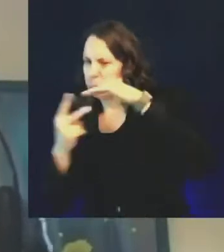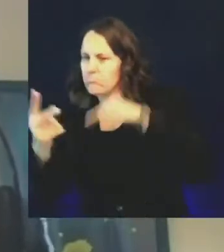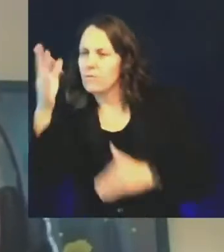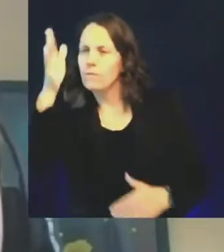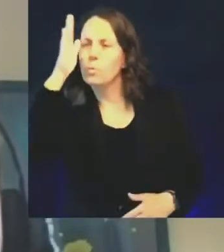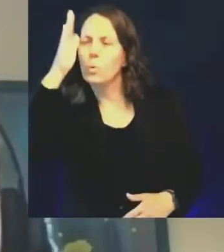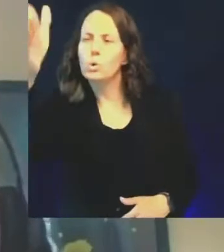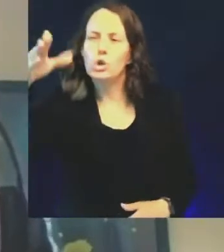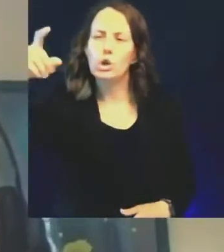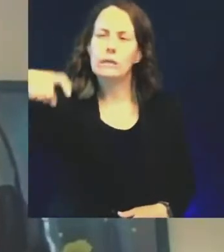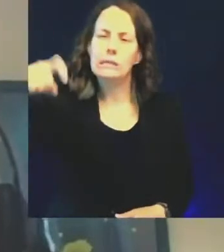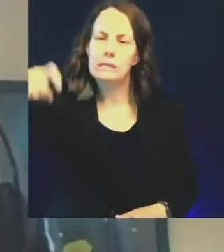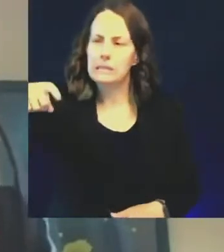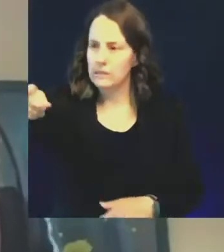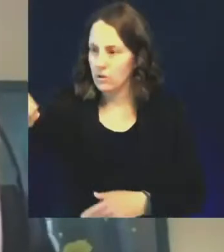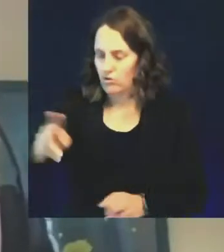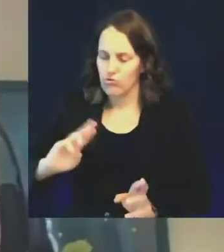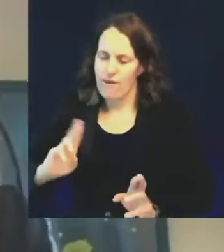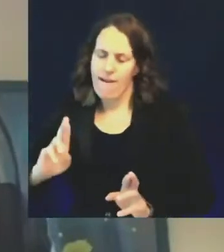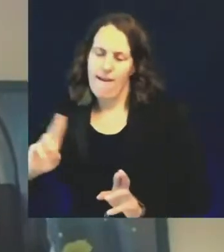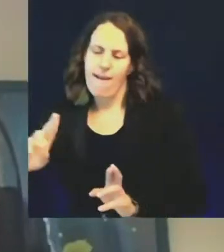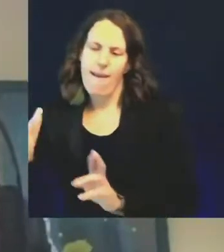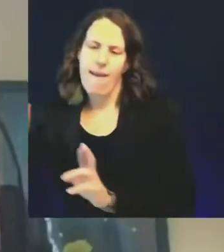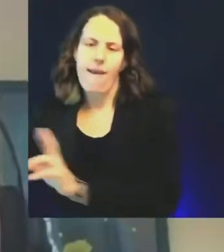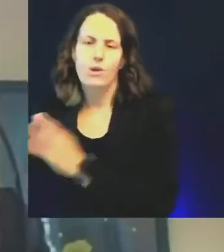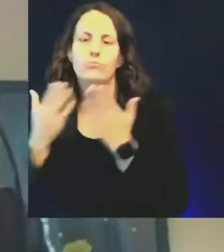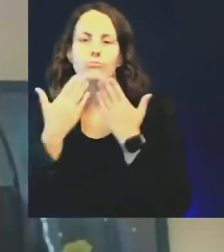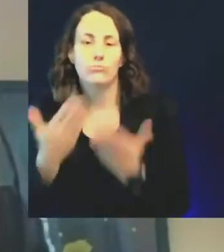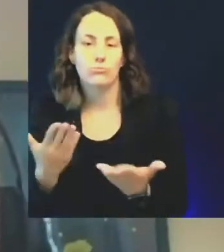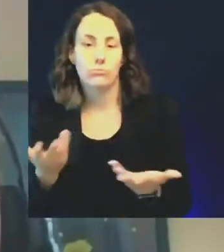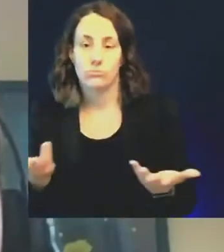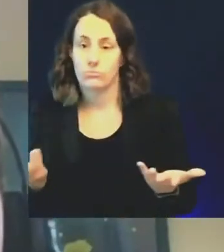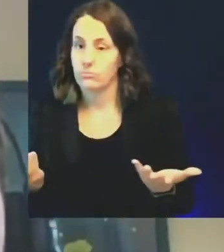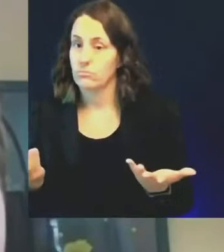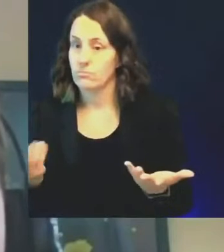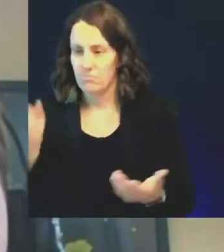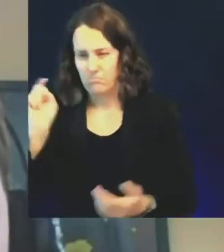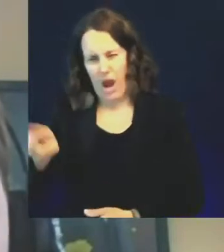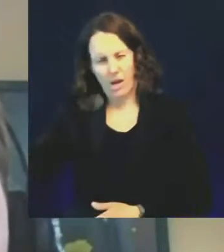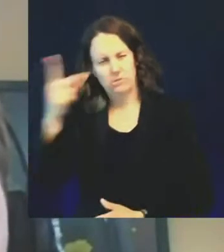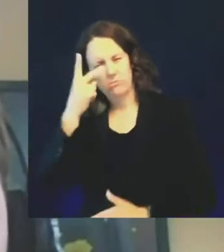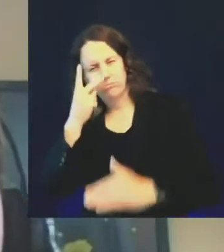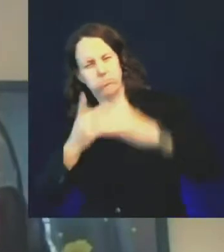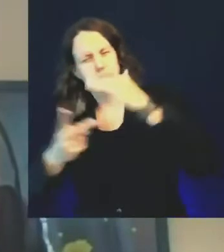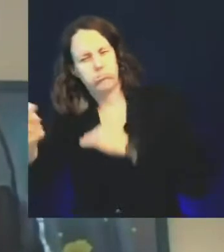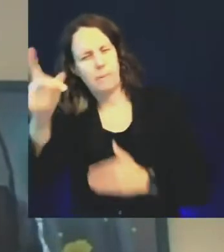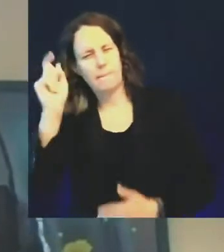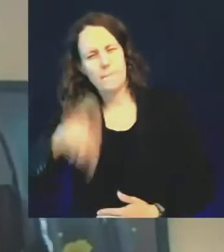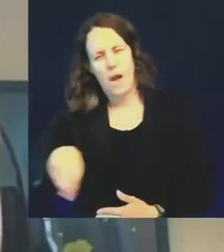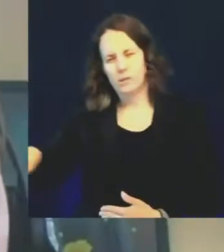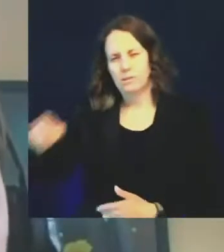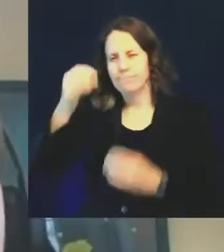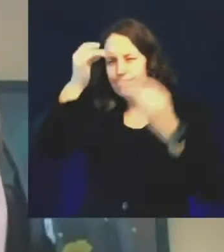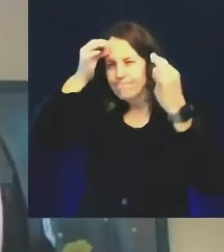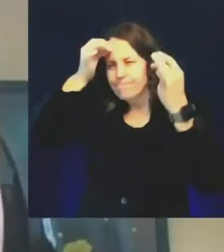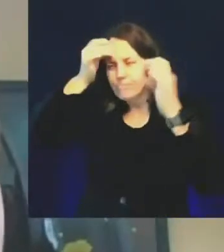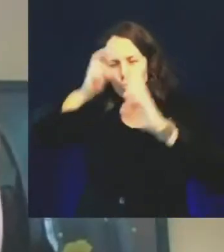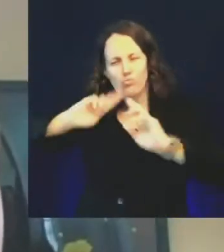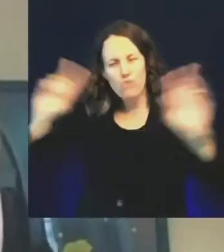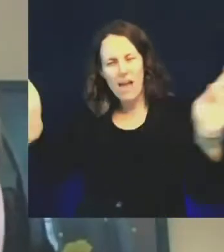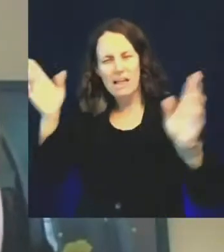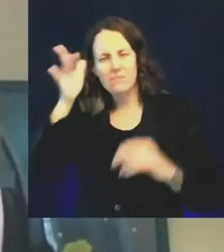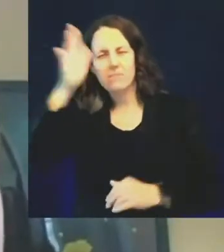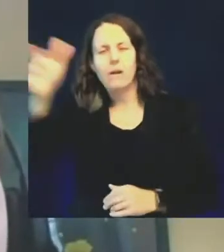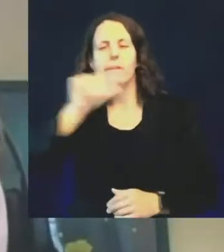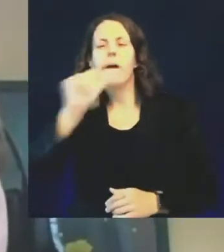have the evidence reviewed. You need to have the authorization from the Food and Drug Administration. And then Pfizer needs